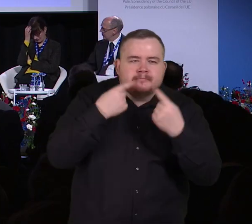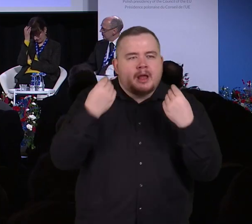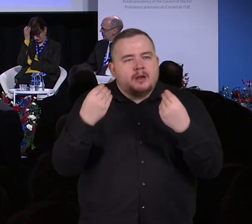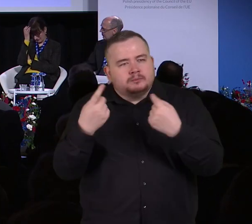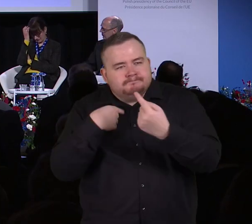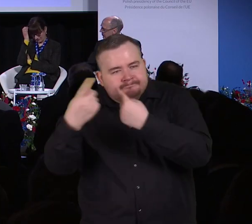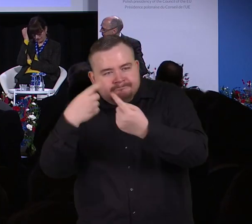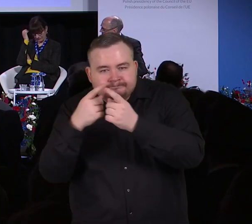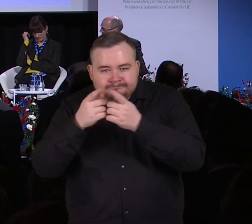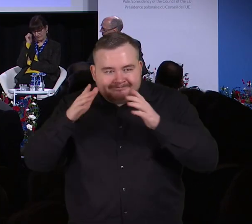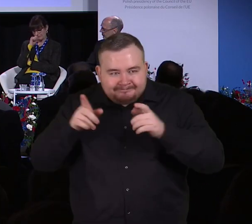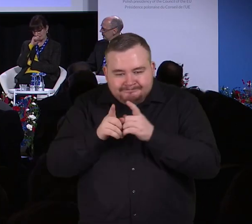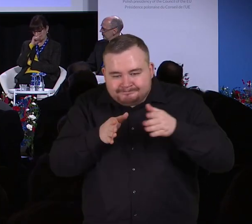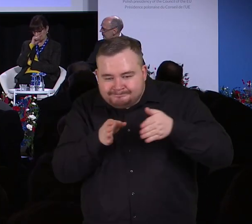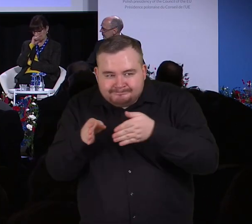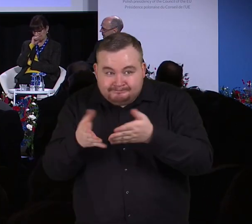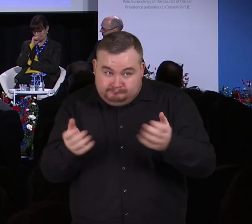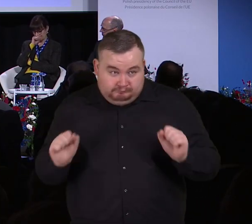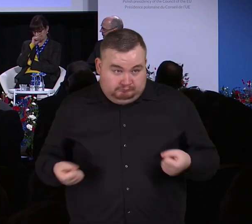part, capacity, is civil society.